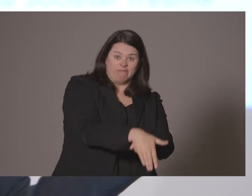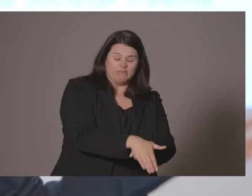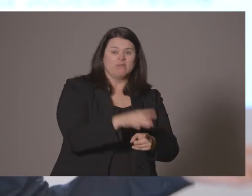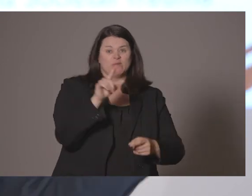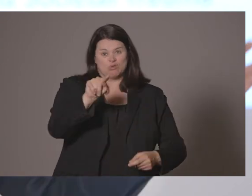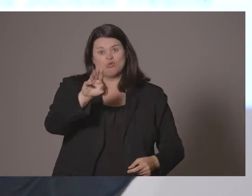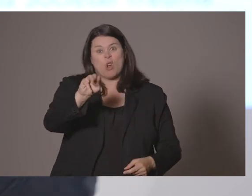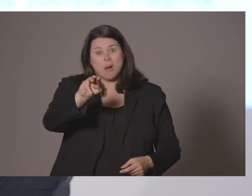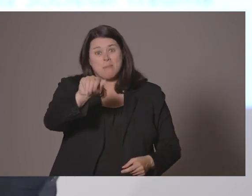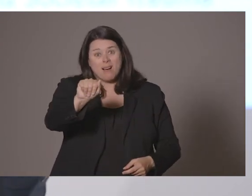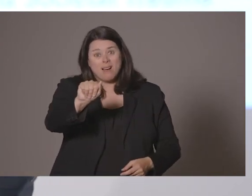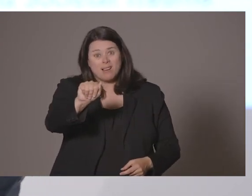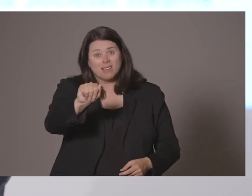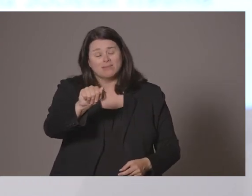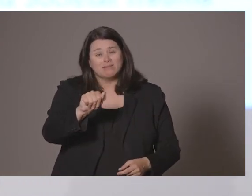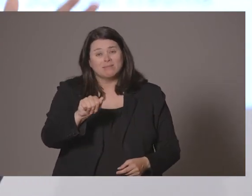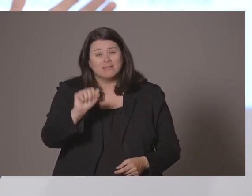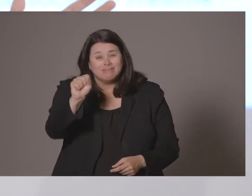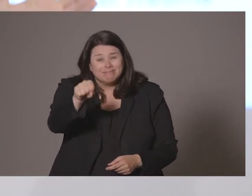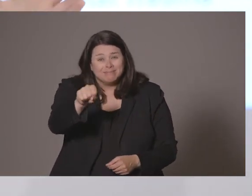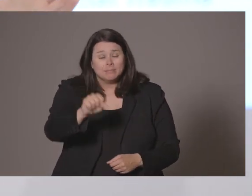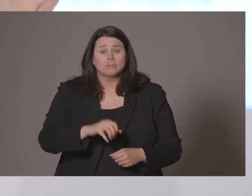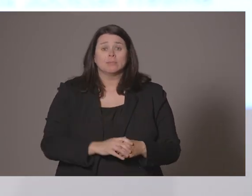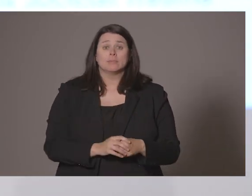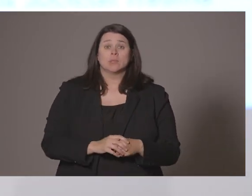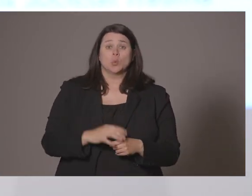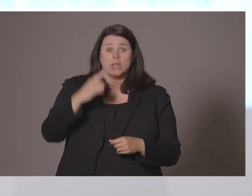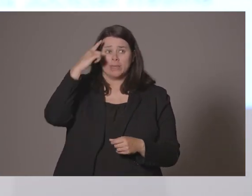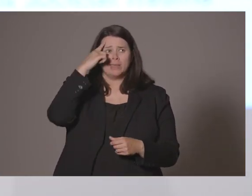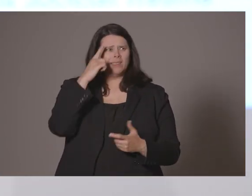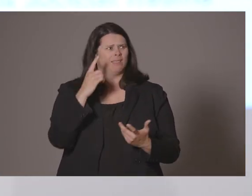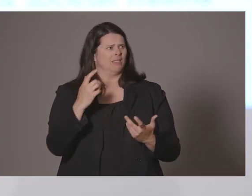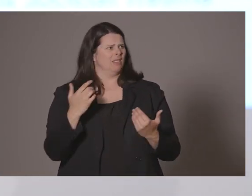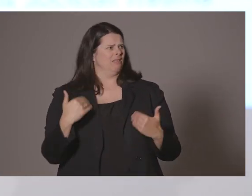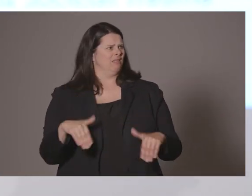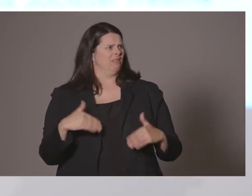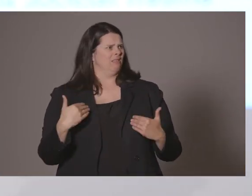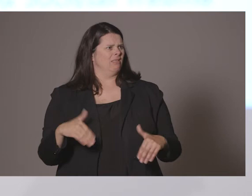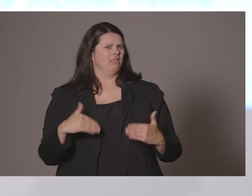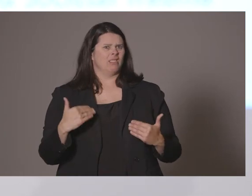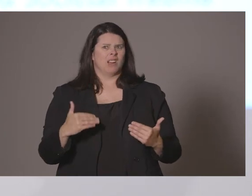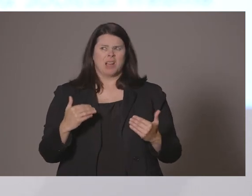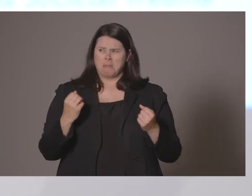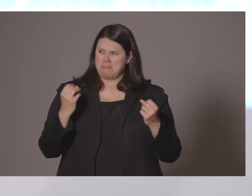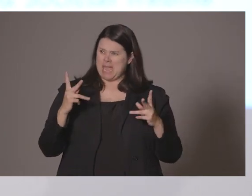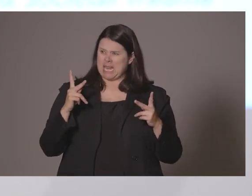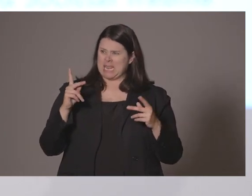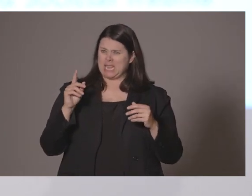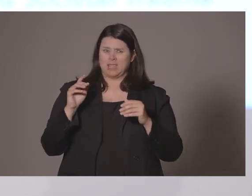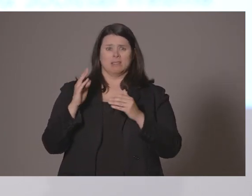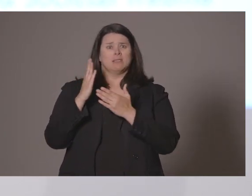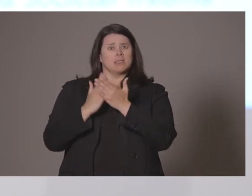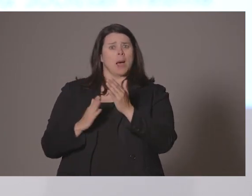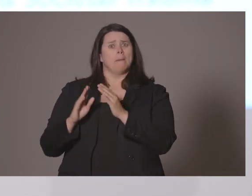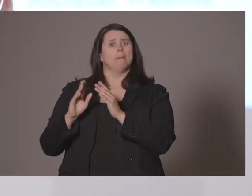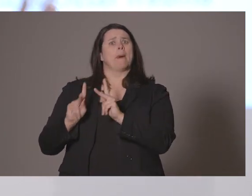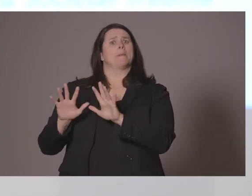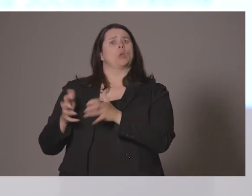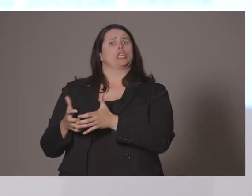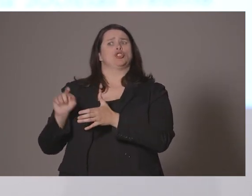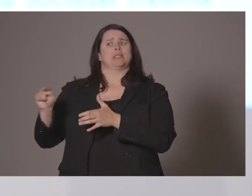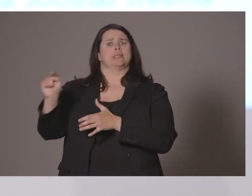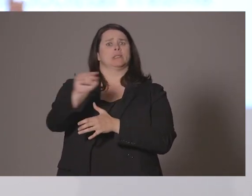traumatic. So when we think about the low rates of seeking medical help in certain demographics, and we consider